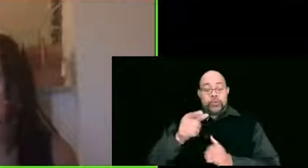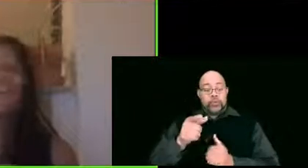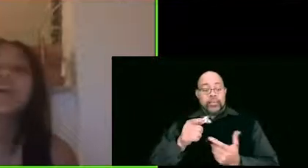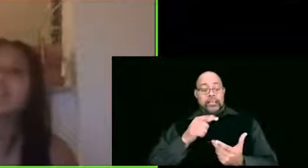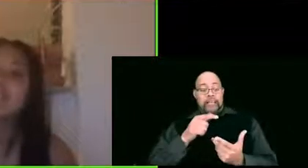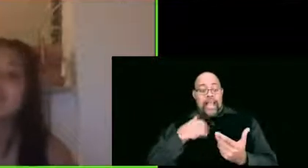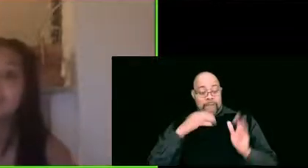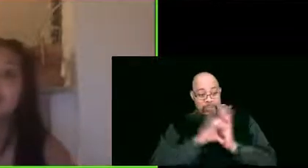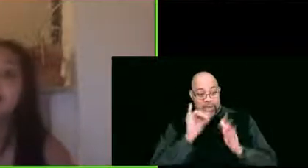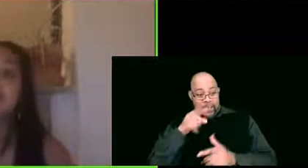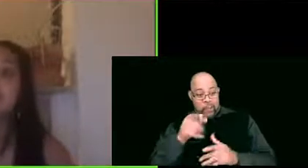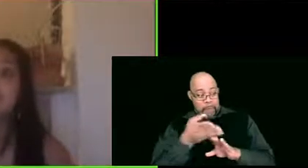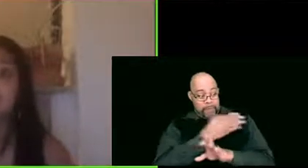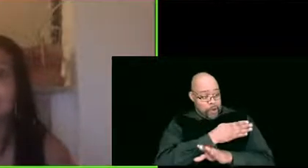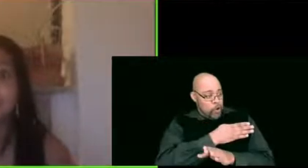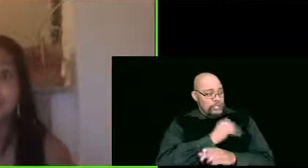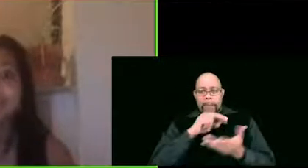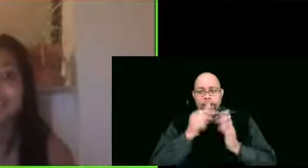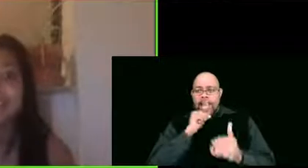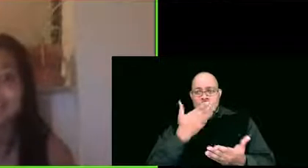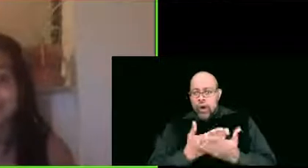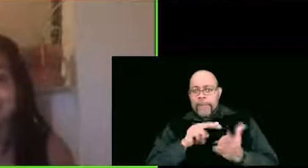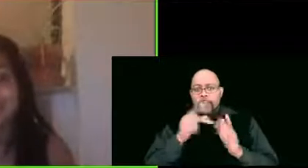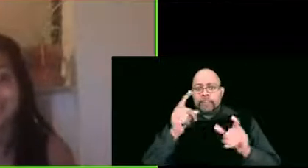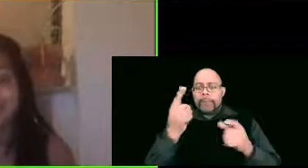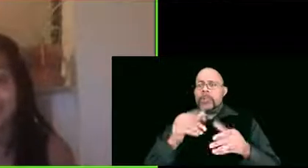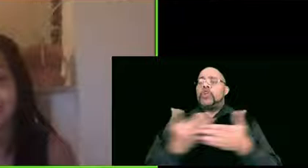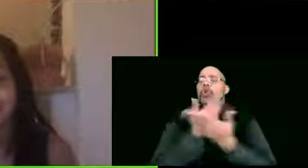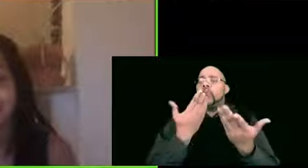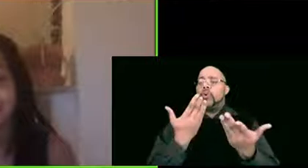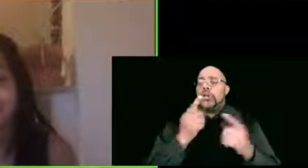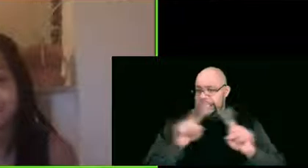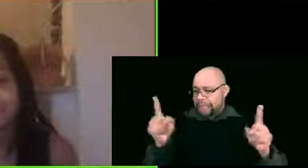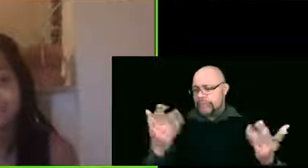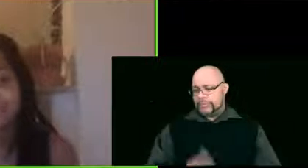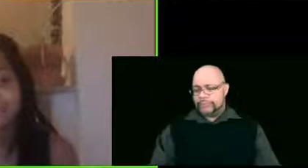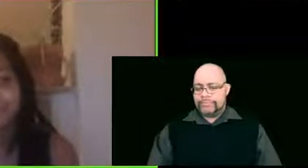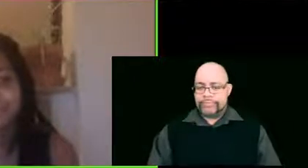because you haven't seen images that look like yours before doesn't mean yours aren't any good. It just means you're doing something new.